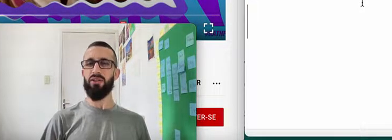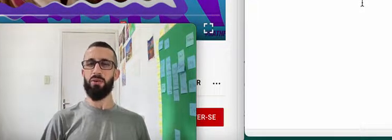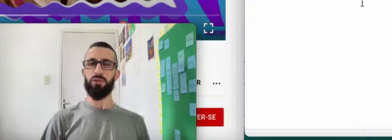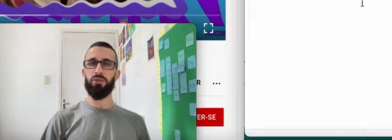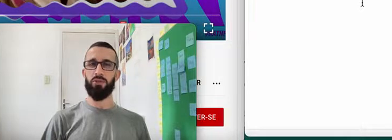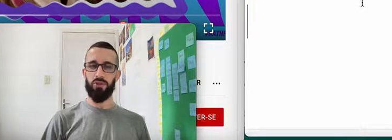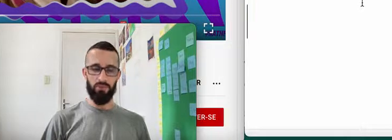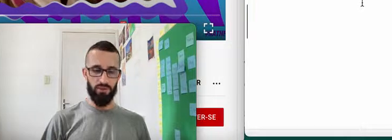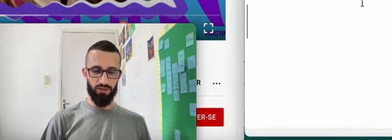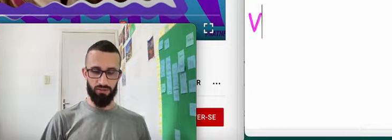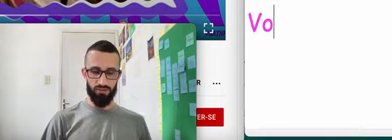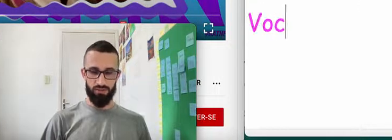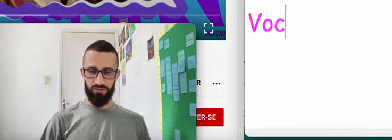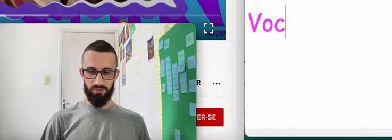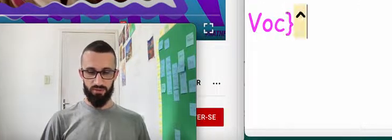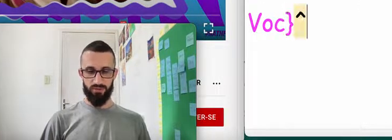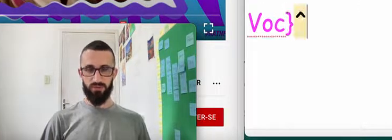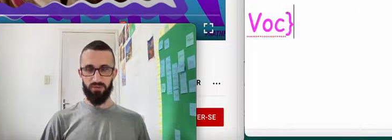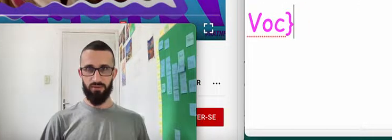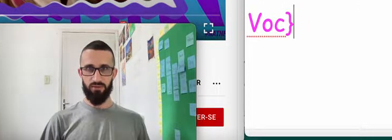You Gotta Know What To Do With Your Money